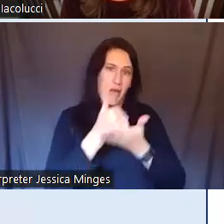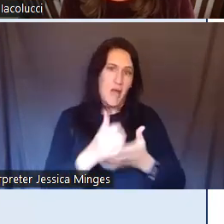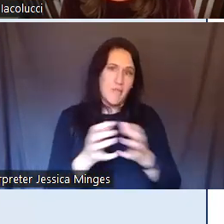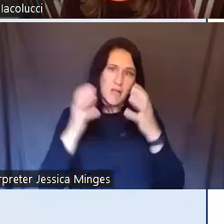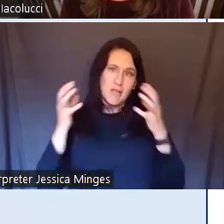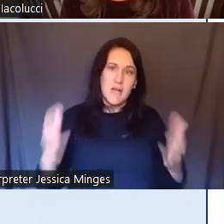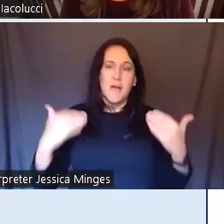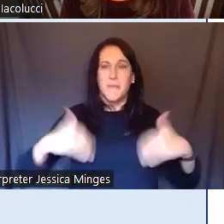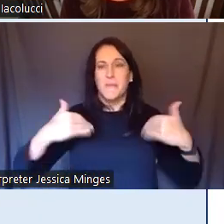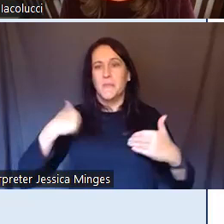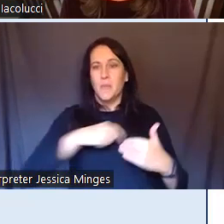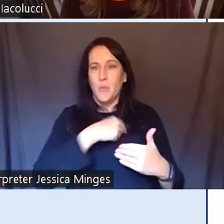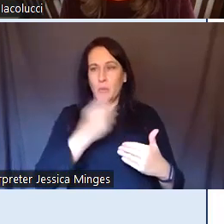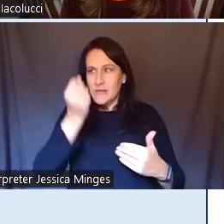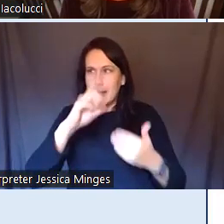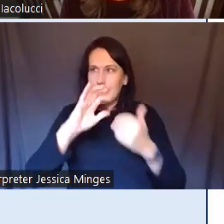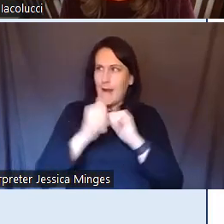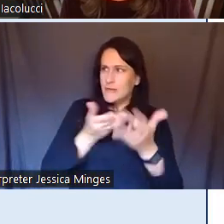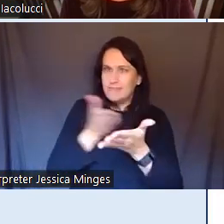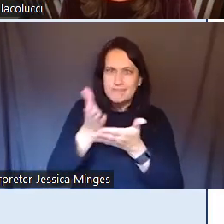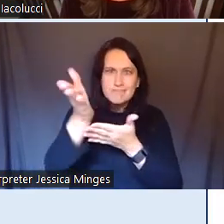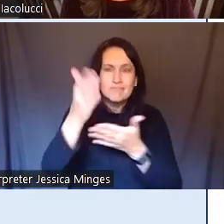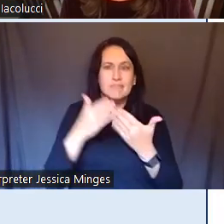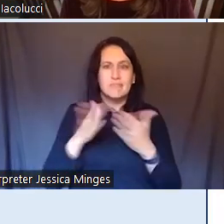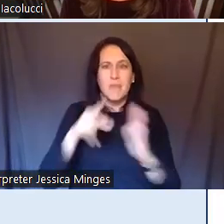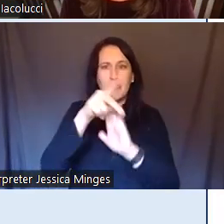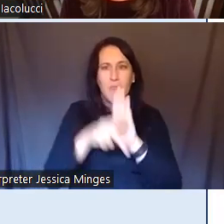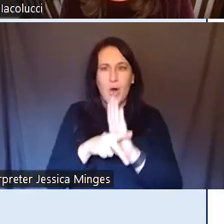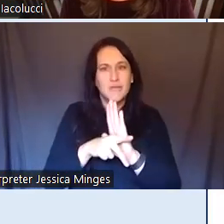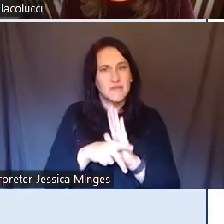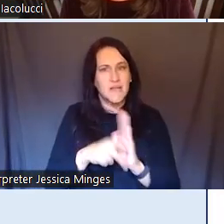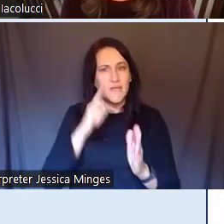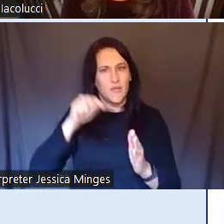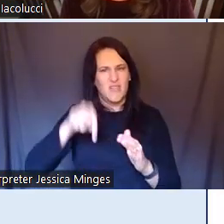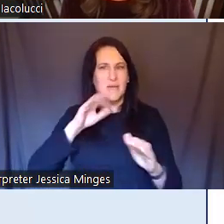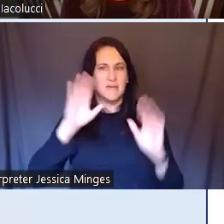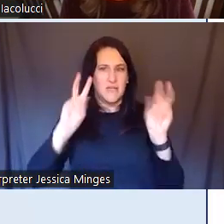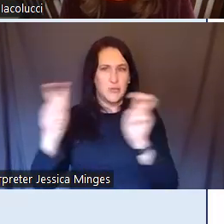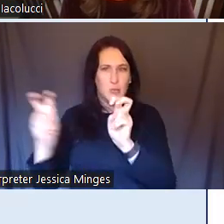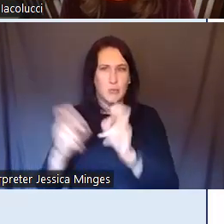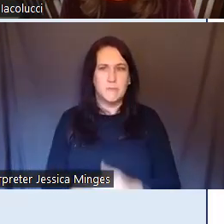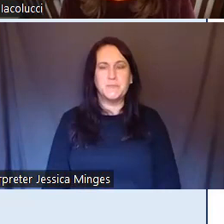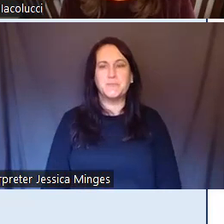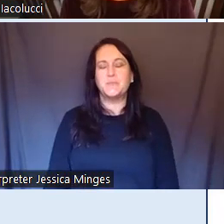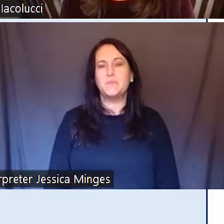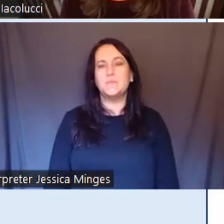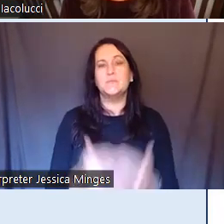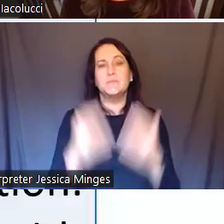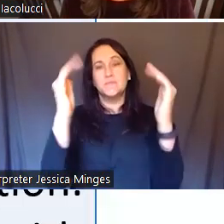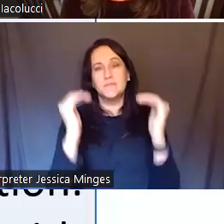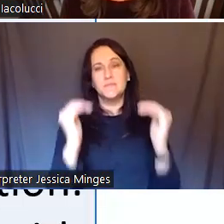in understanding the public policy aspect of this issue. The next slide,